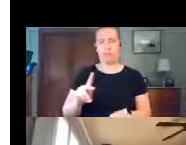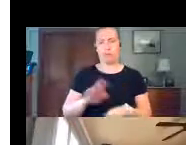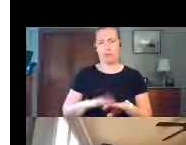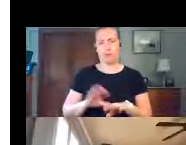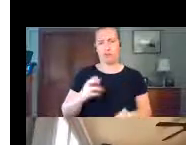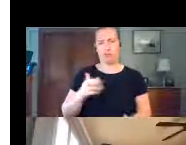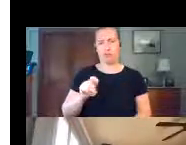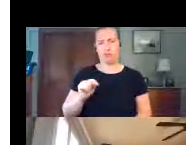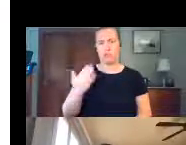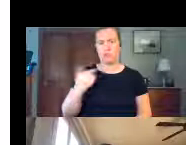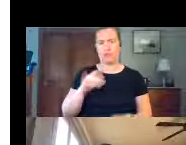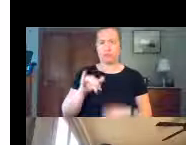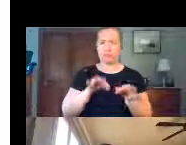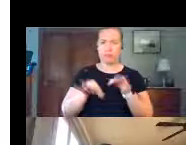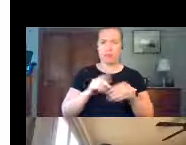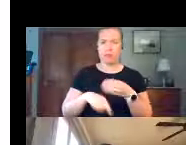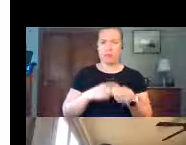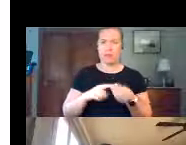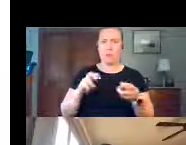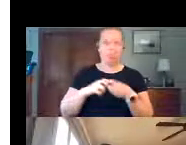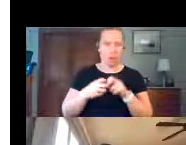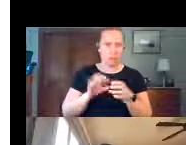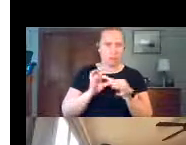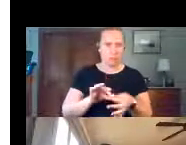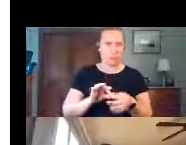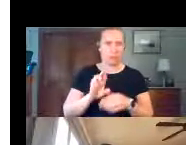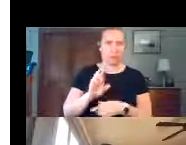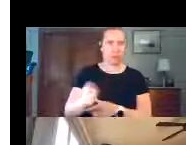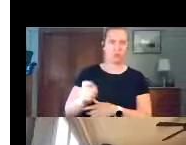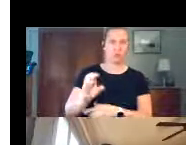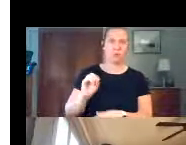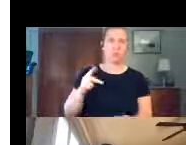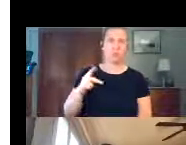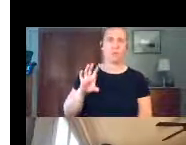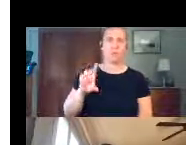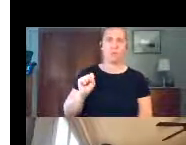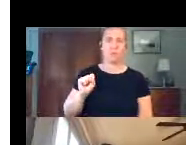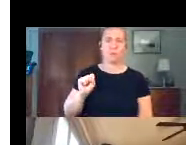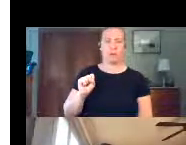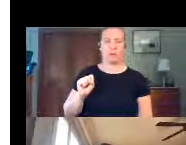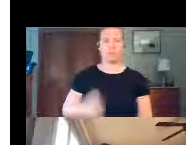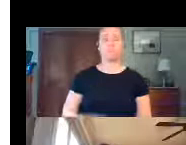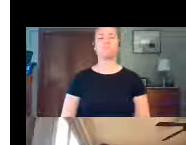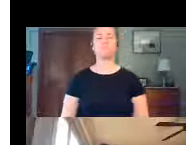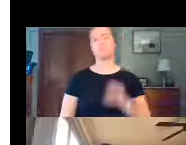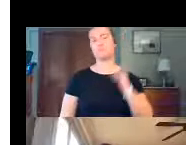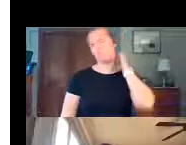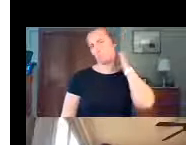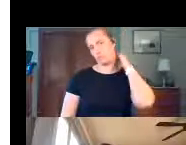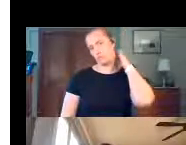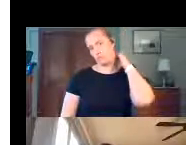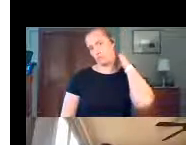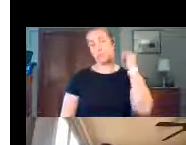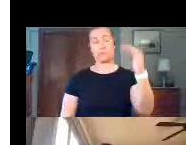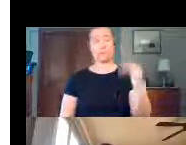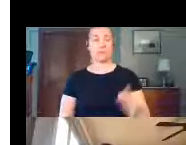of opioid prescribing and our study design that we're using to address this issue. Next slide.